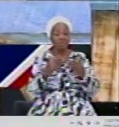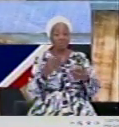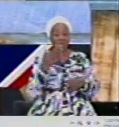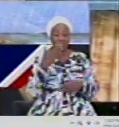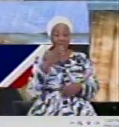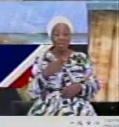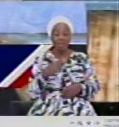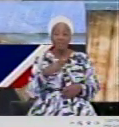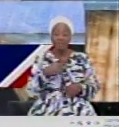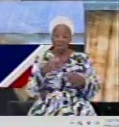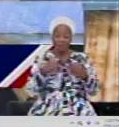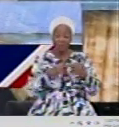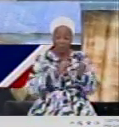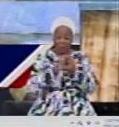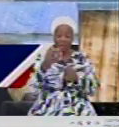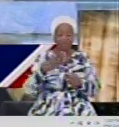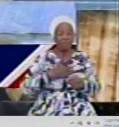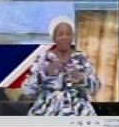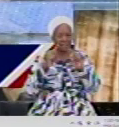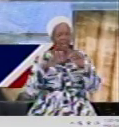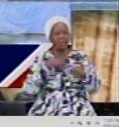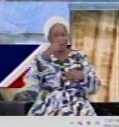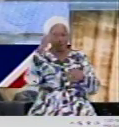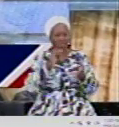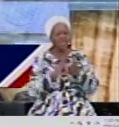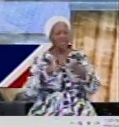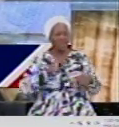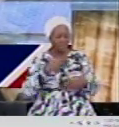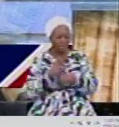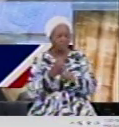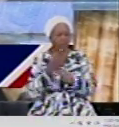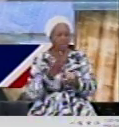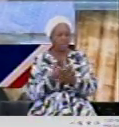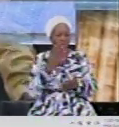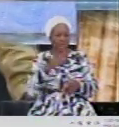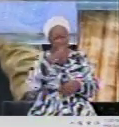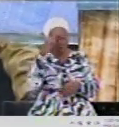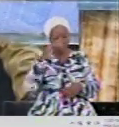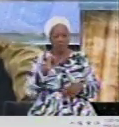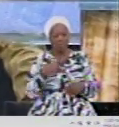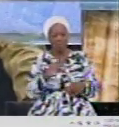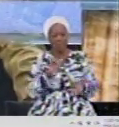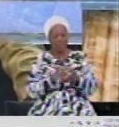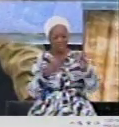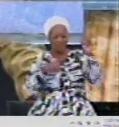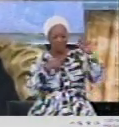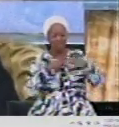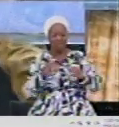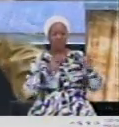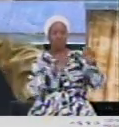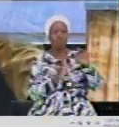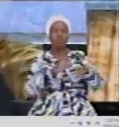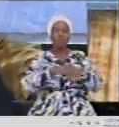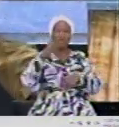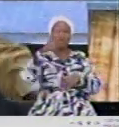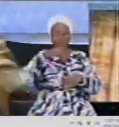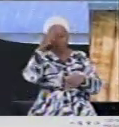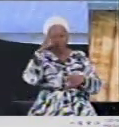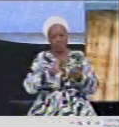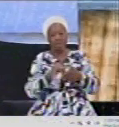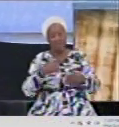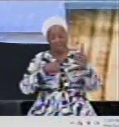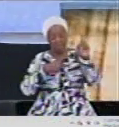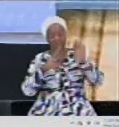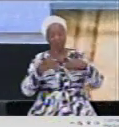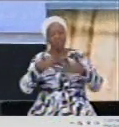you rich. Because of that, I'll set you on high. Because of that, I'll do this and I'll give you wisdom